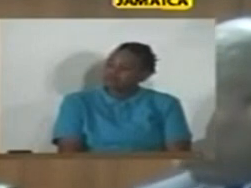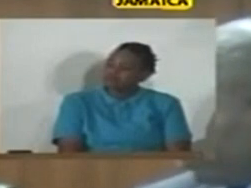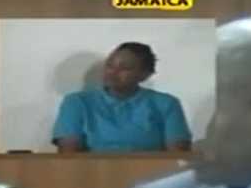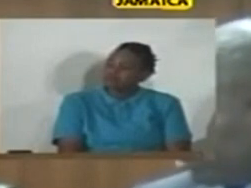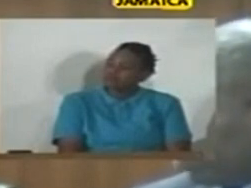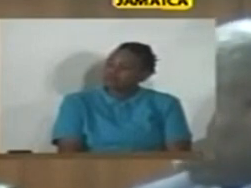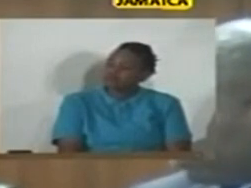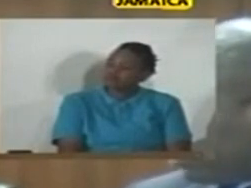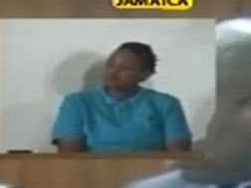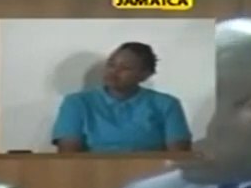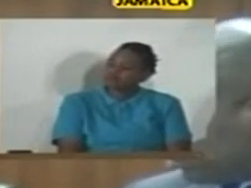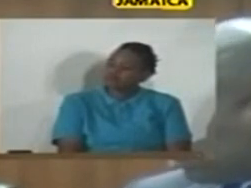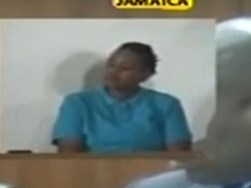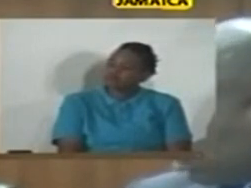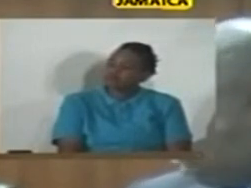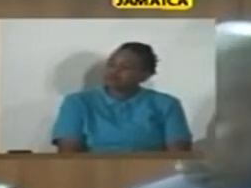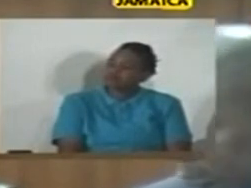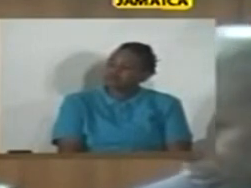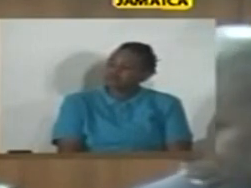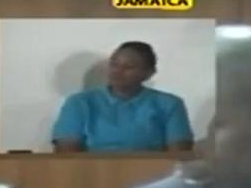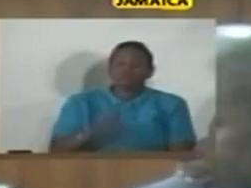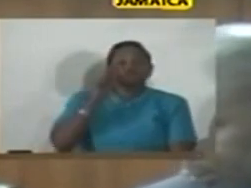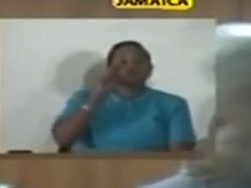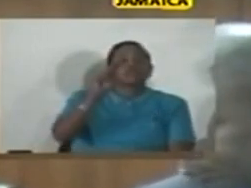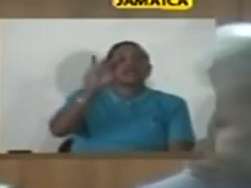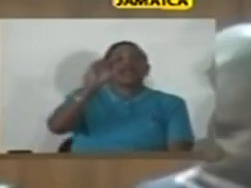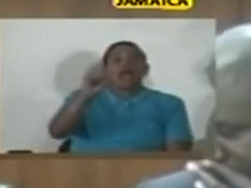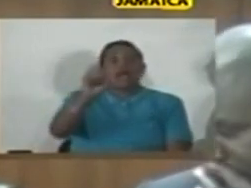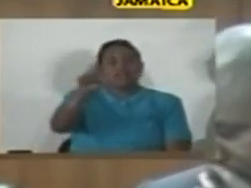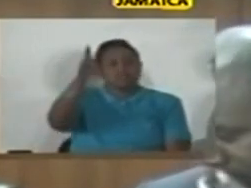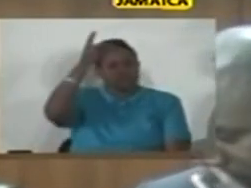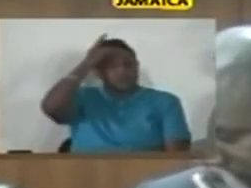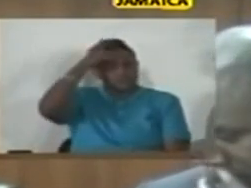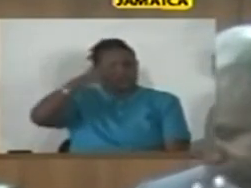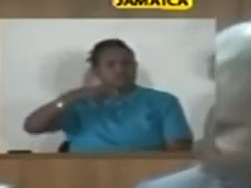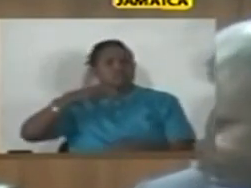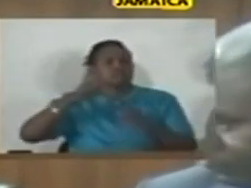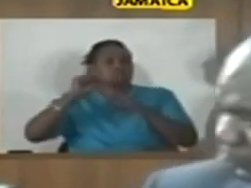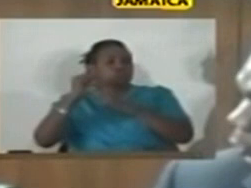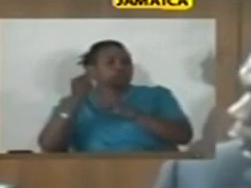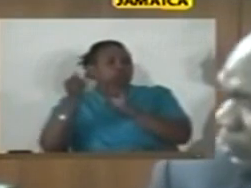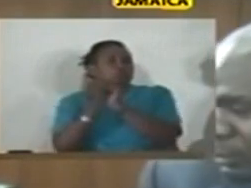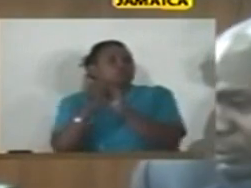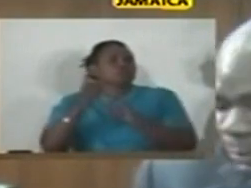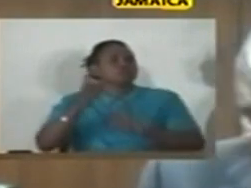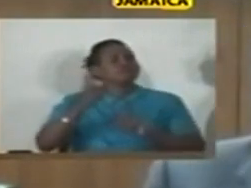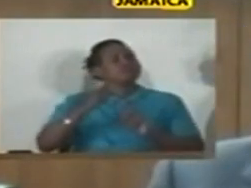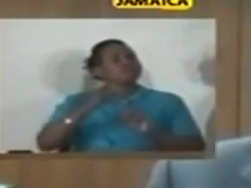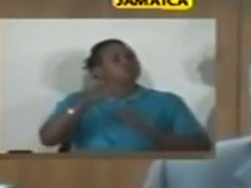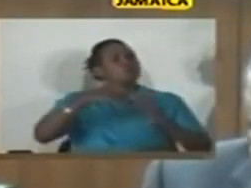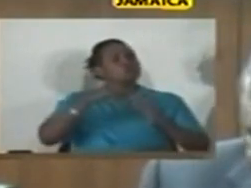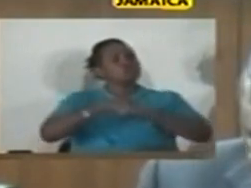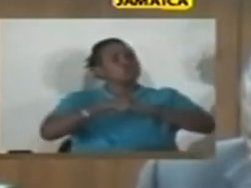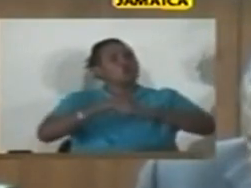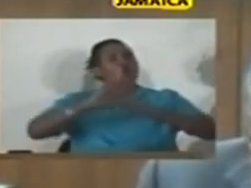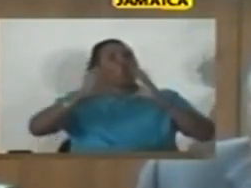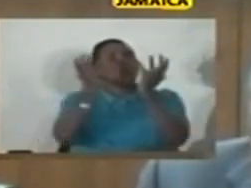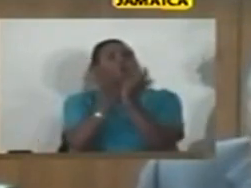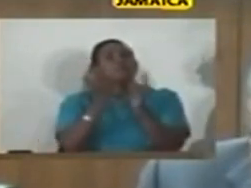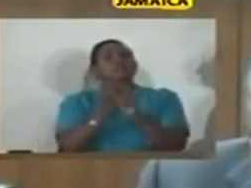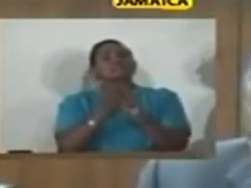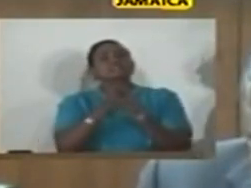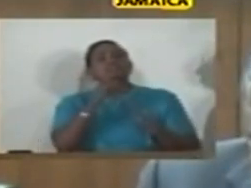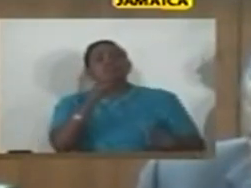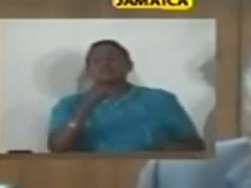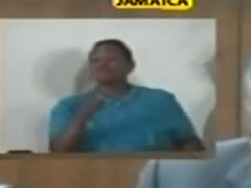Bearing in mind, I turn to the National Insurance Scheme. Bearing in mind the situation with social security schemes globally, and not least of all